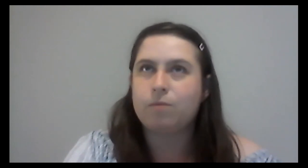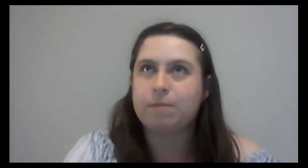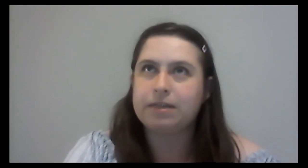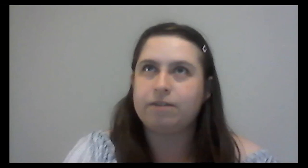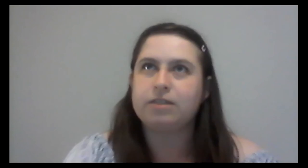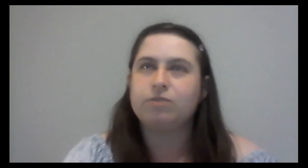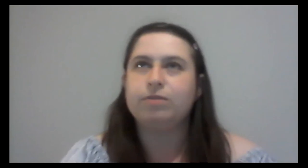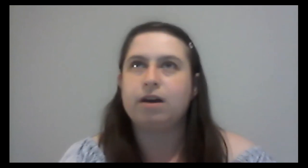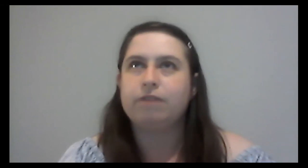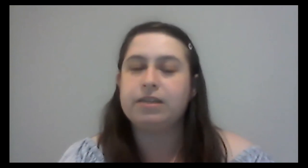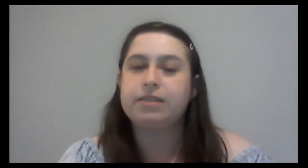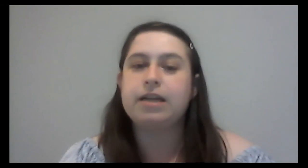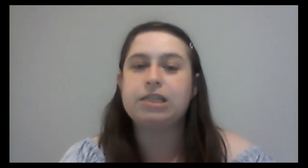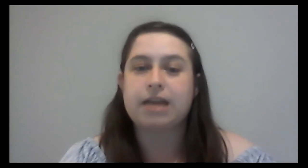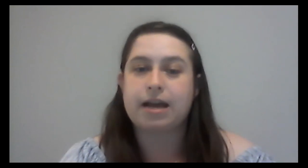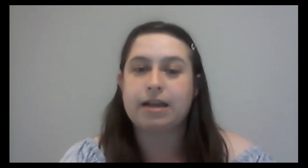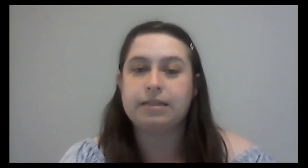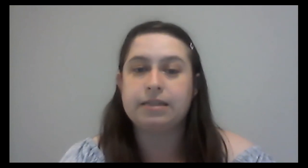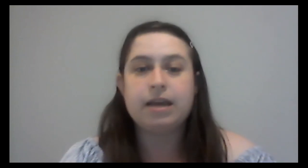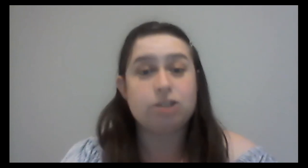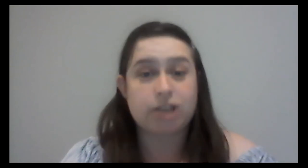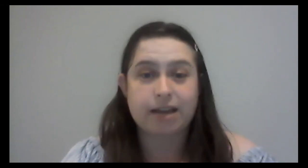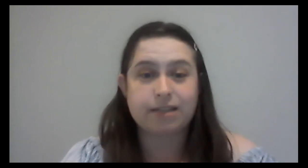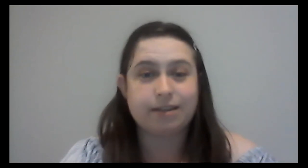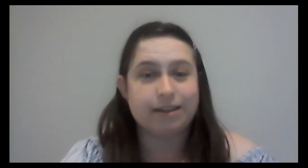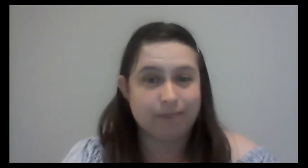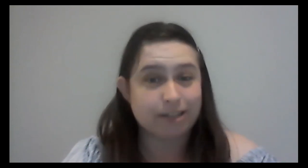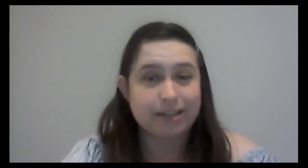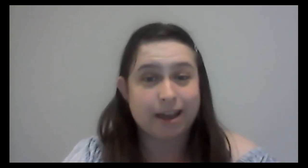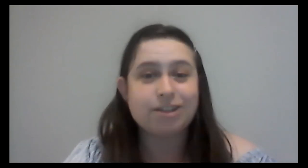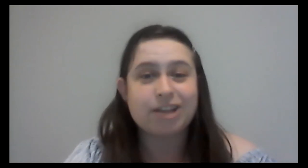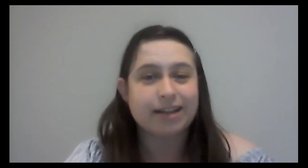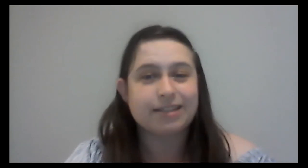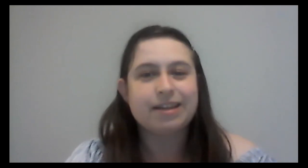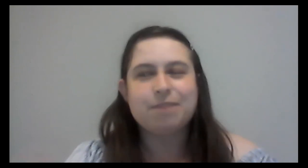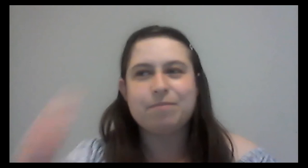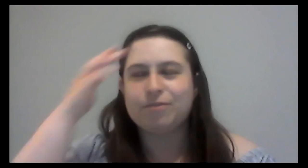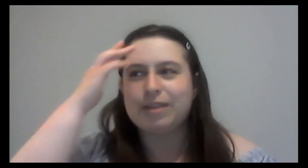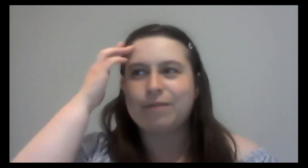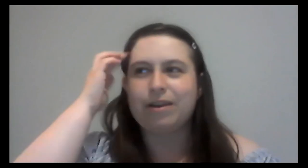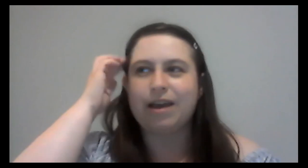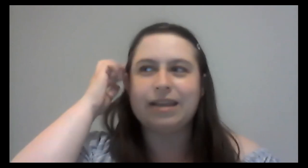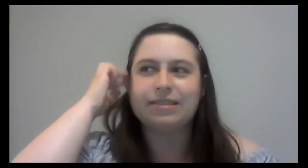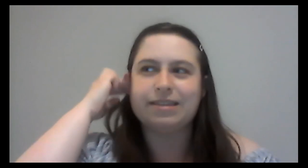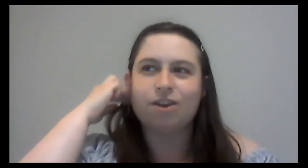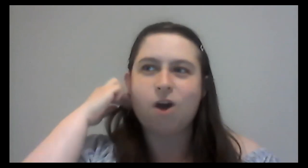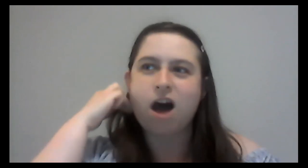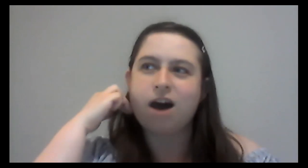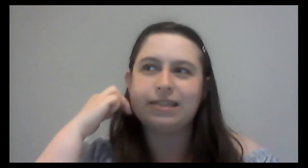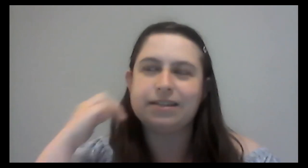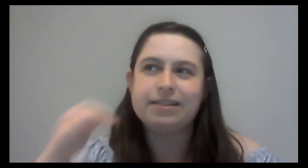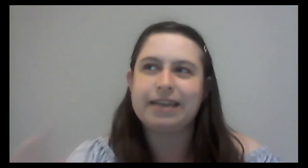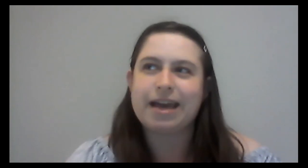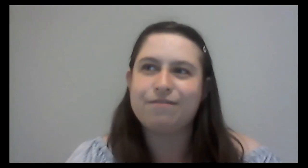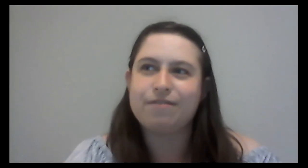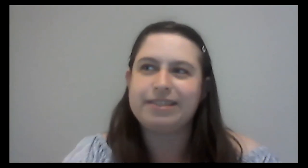how Wikipedia articles are researched and checked, and actually they are checked before they go online. It's a lot